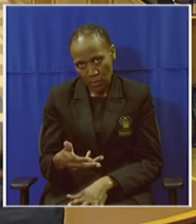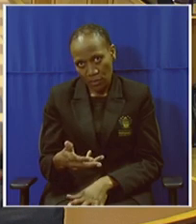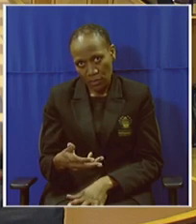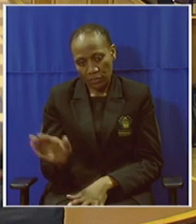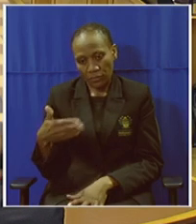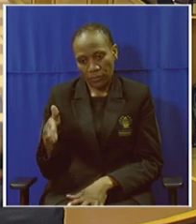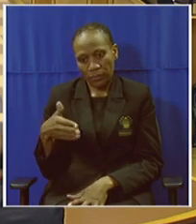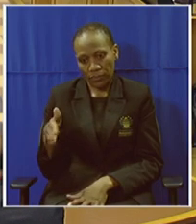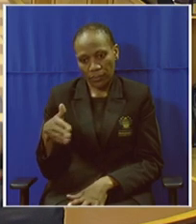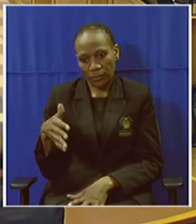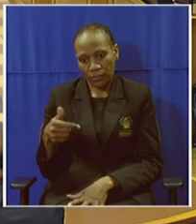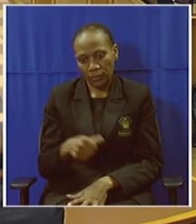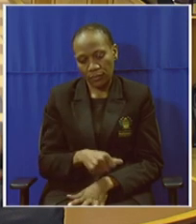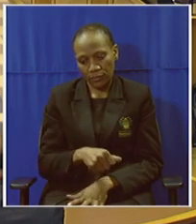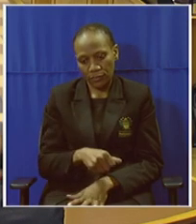Aguna Muntu.